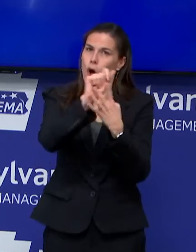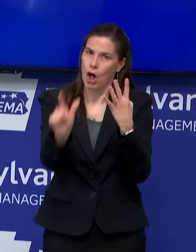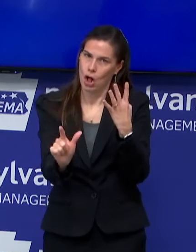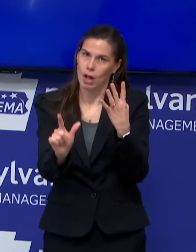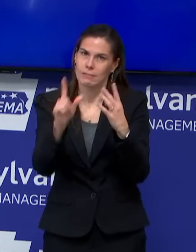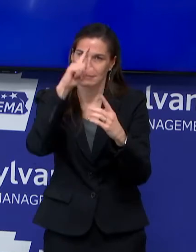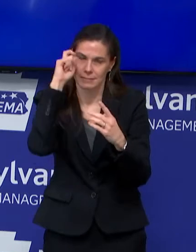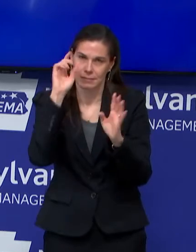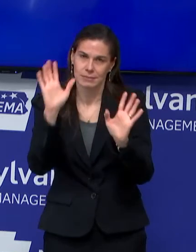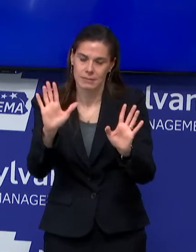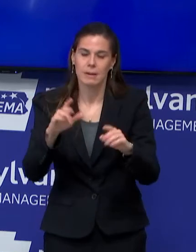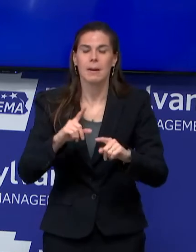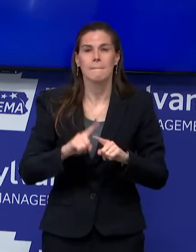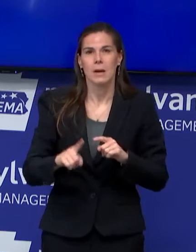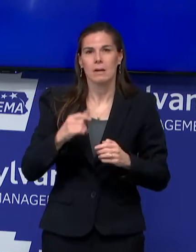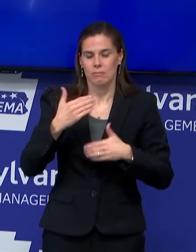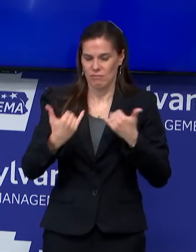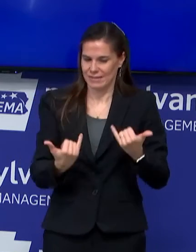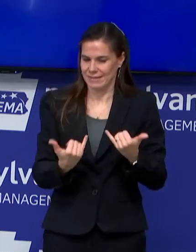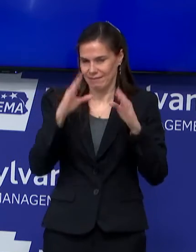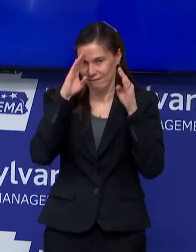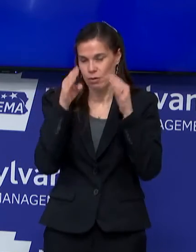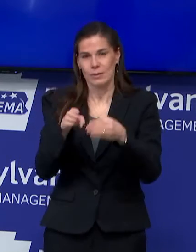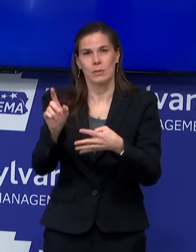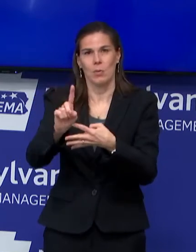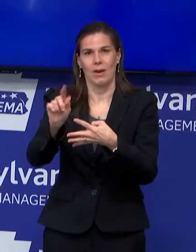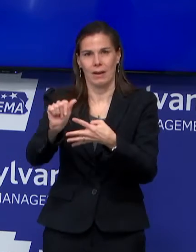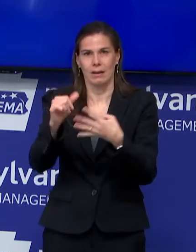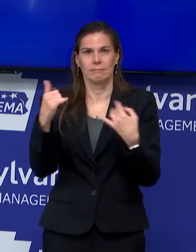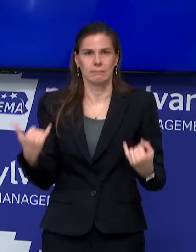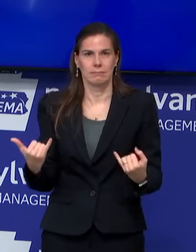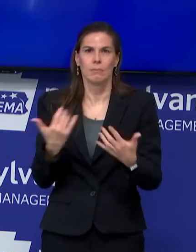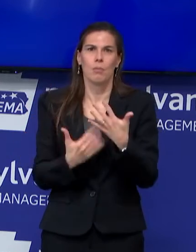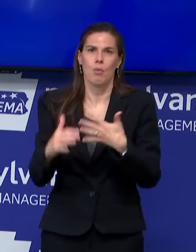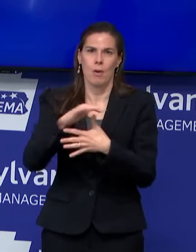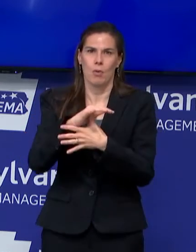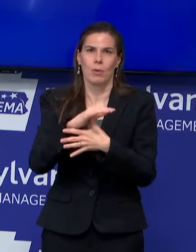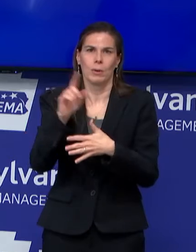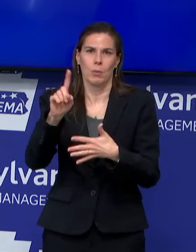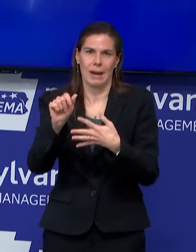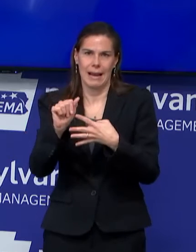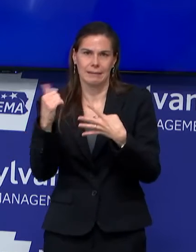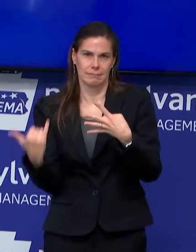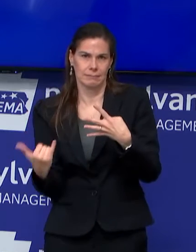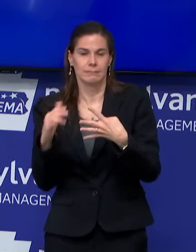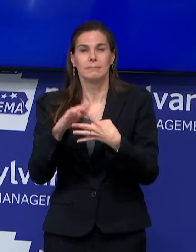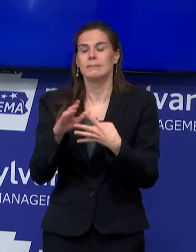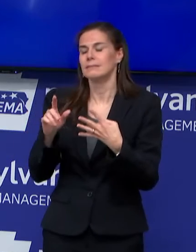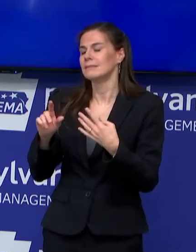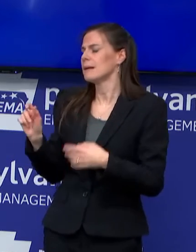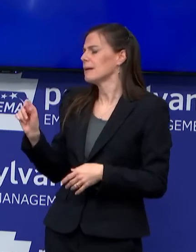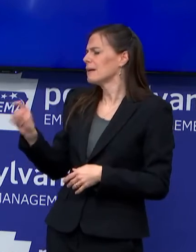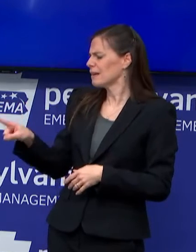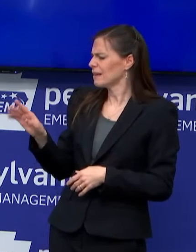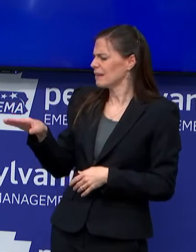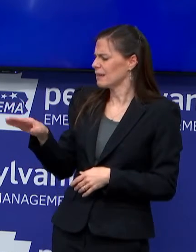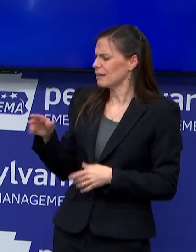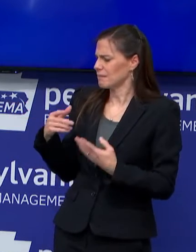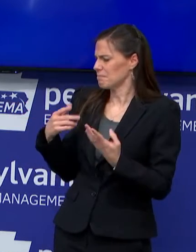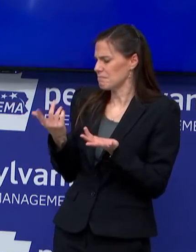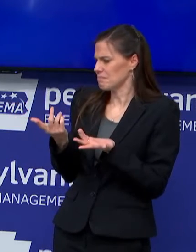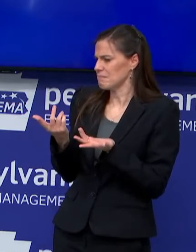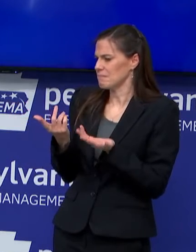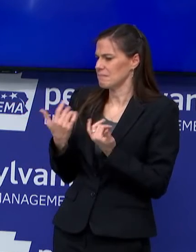ultimately are working through 1A today, and that is our priority. But is there anybody who's just, I